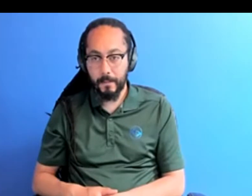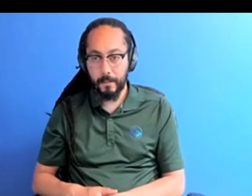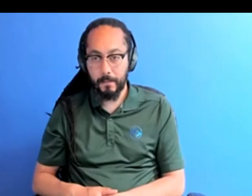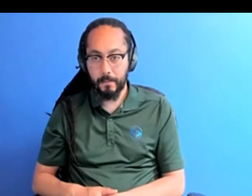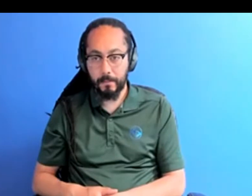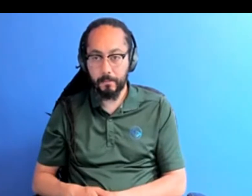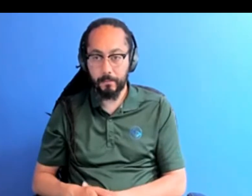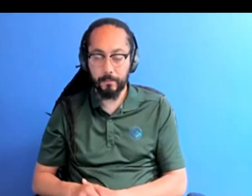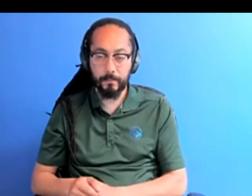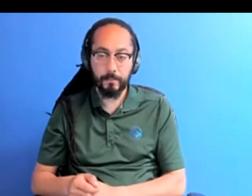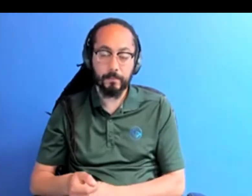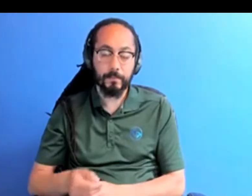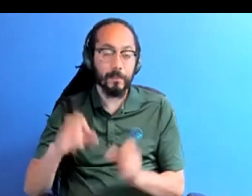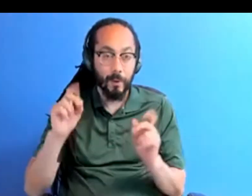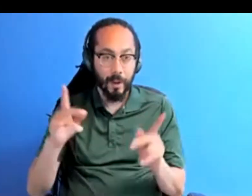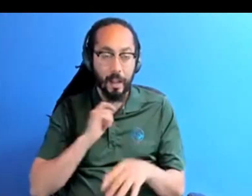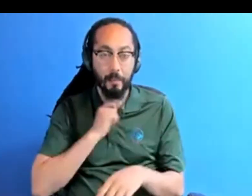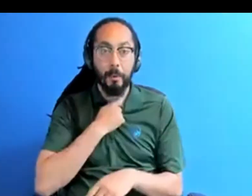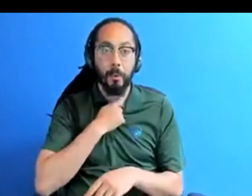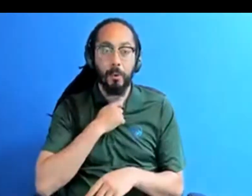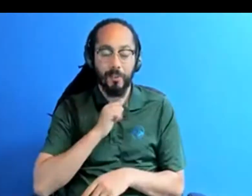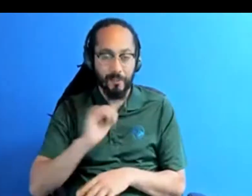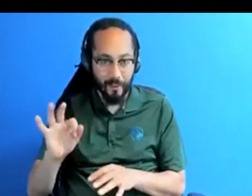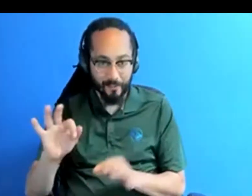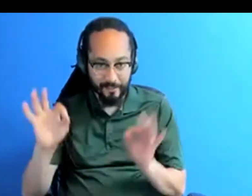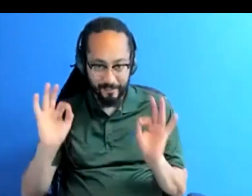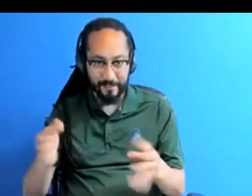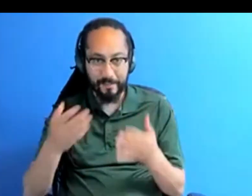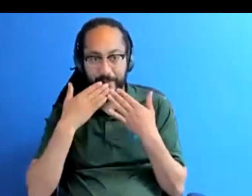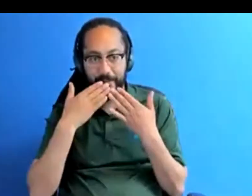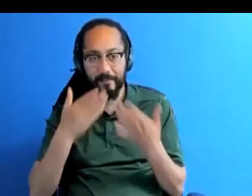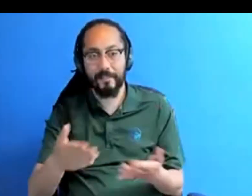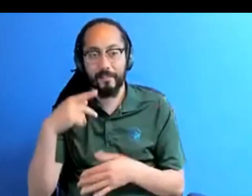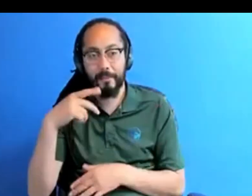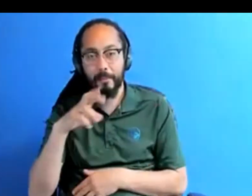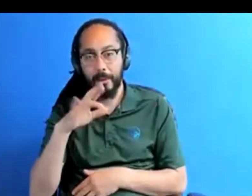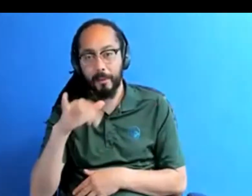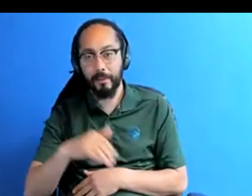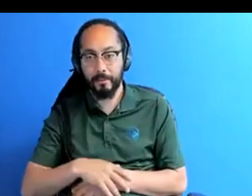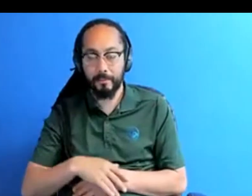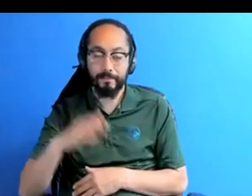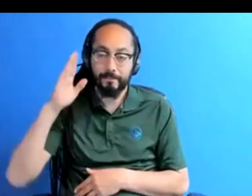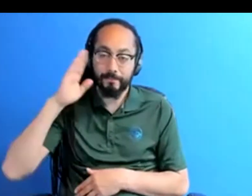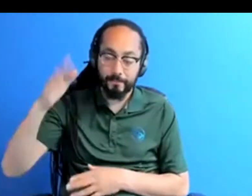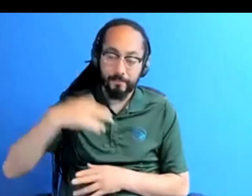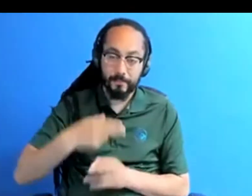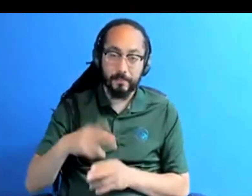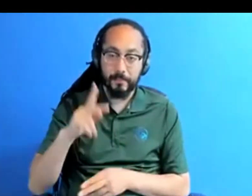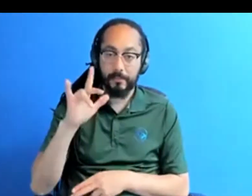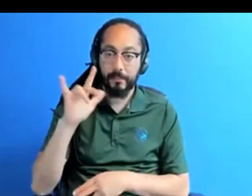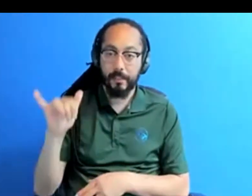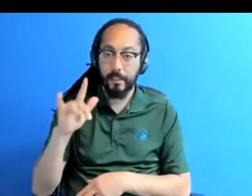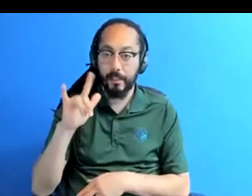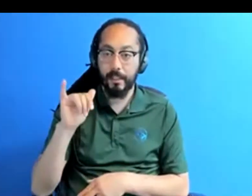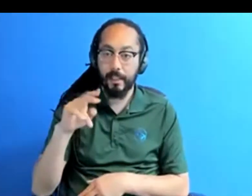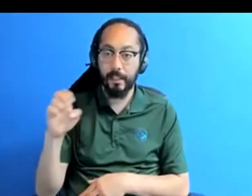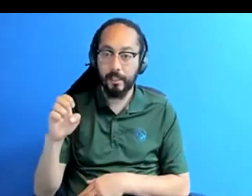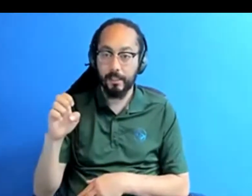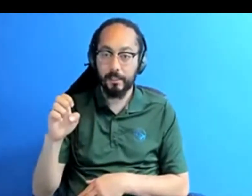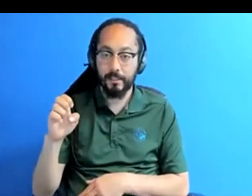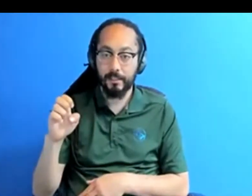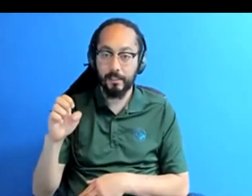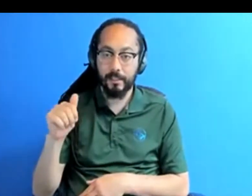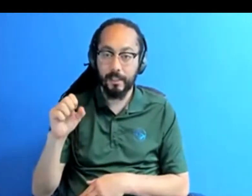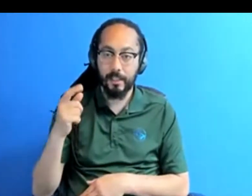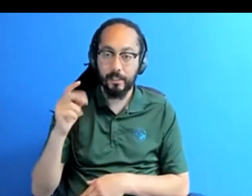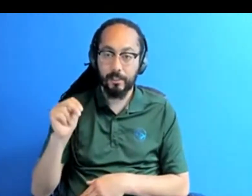There, unmuted. Yes. Thank you, Barry. I'm Lynne Ashton. I am a digital